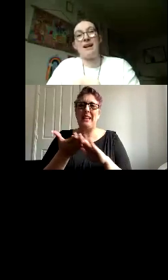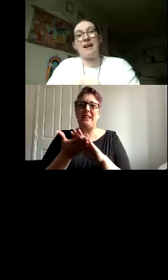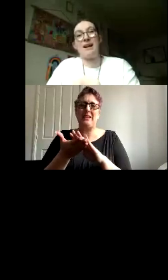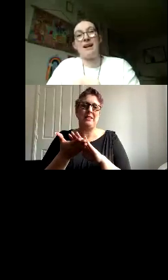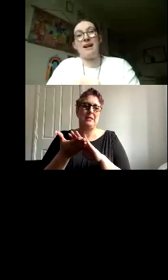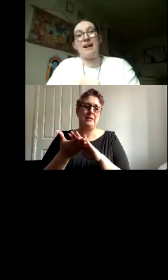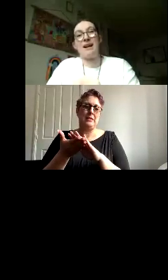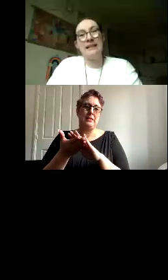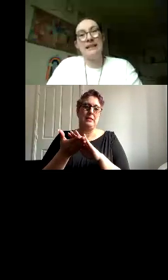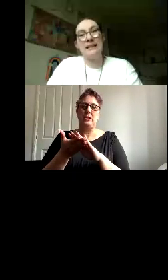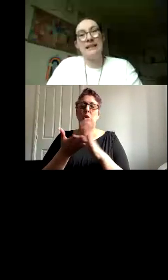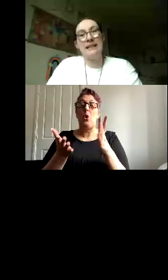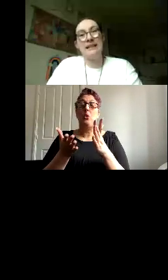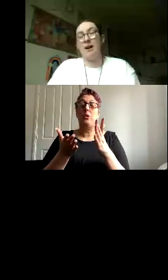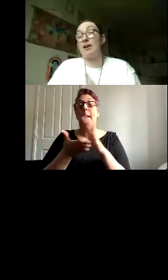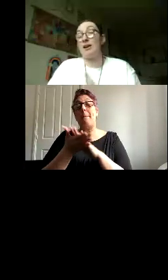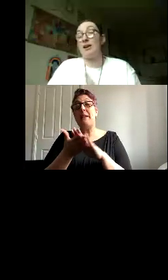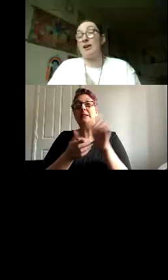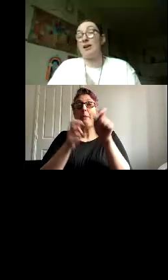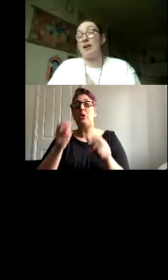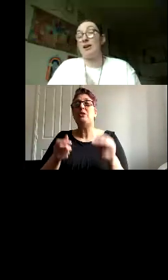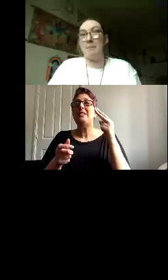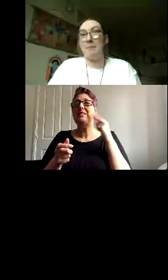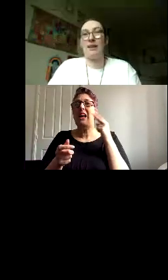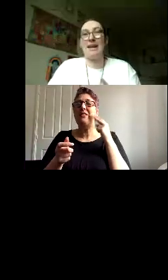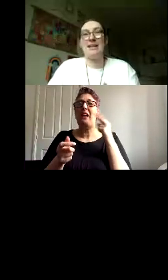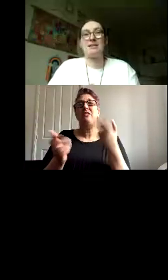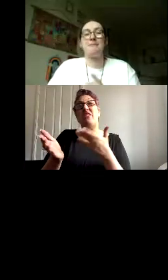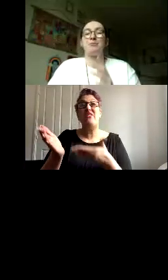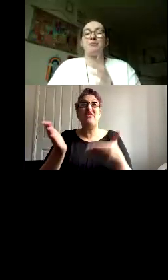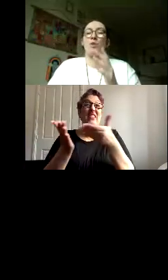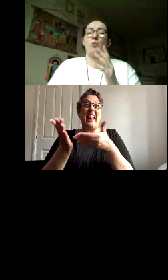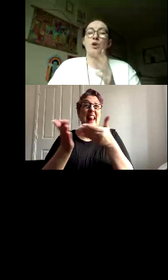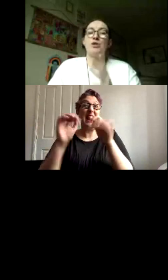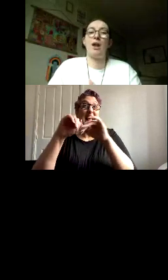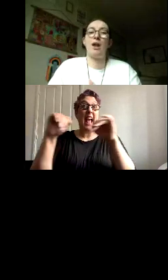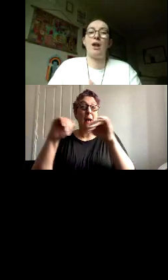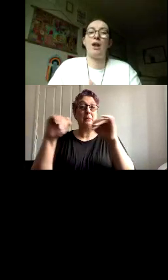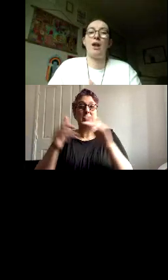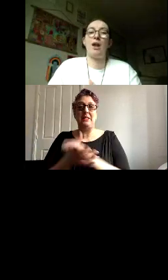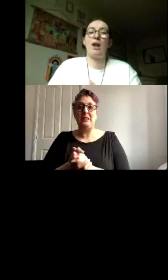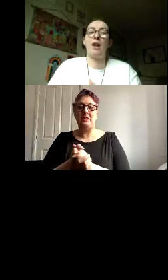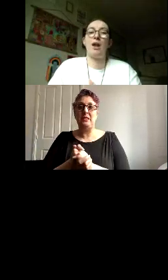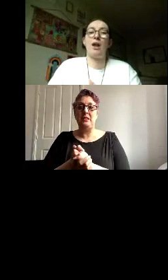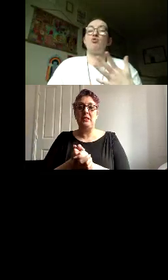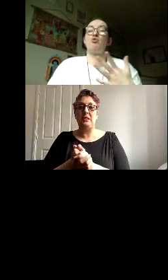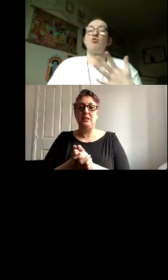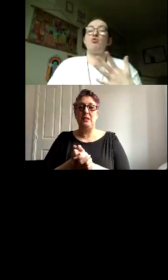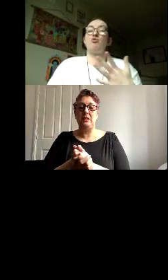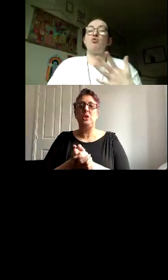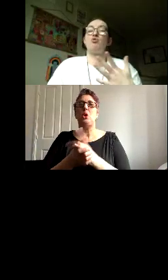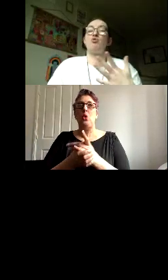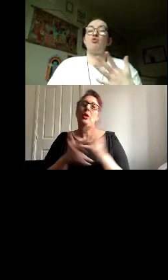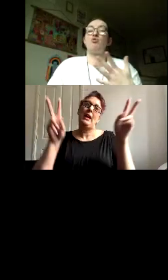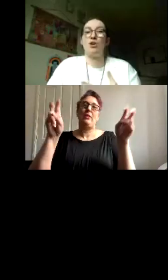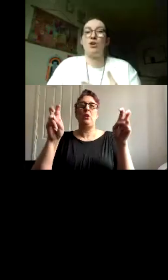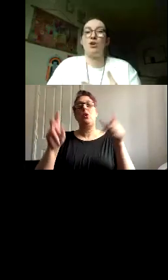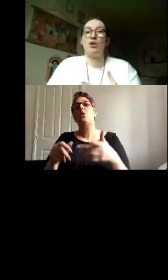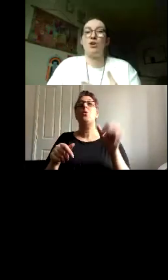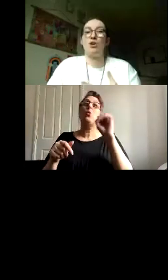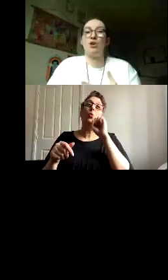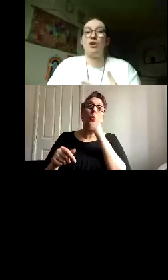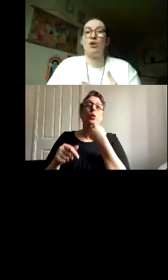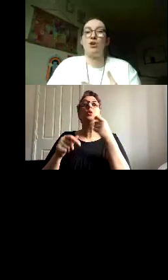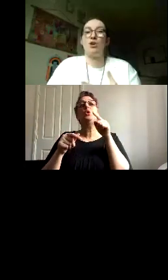in the gaps. So a common example is, would you like something to read and